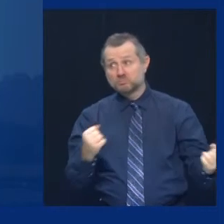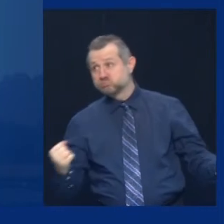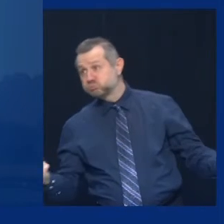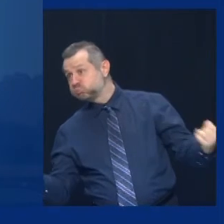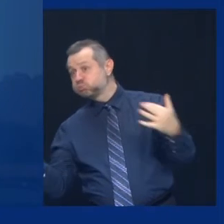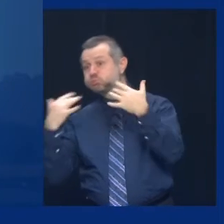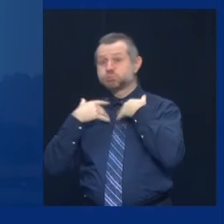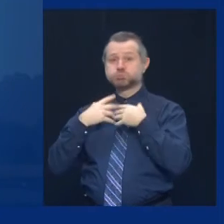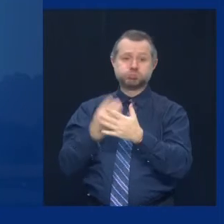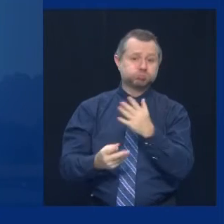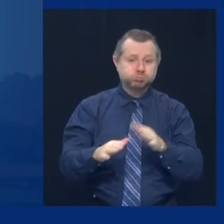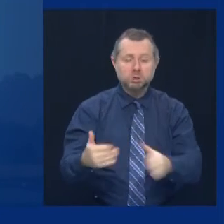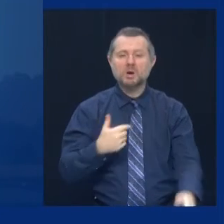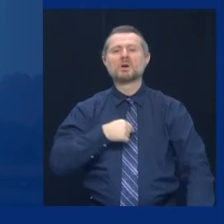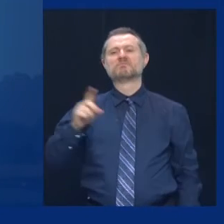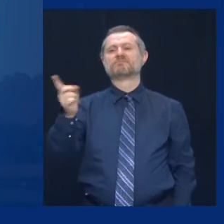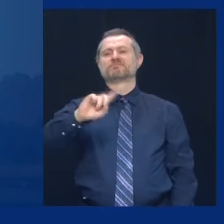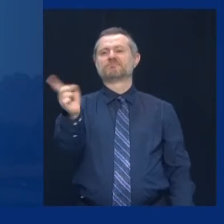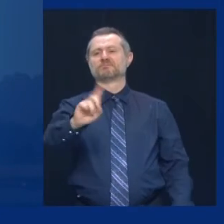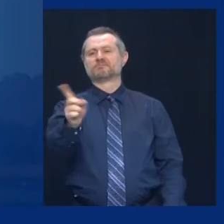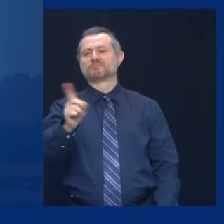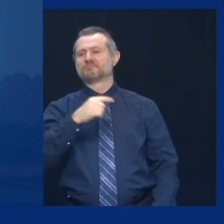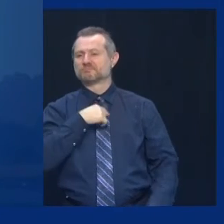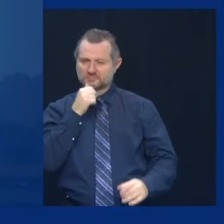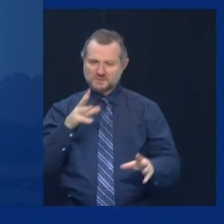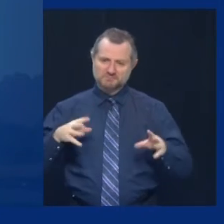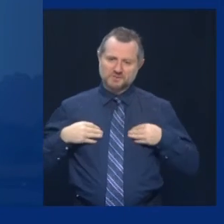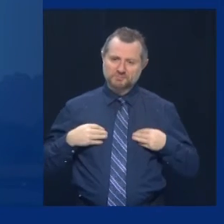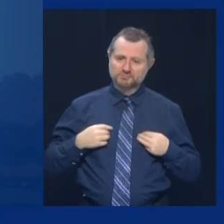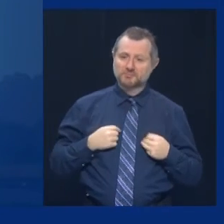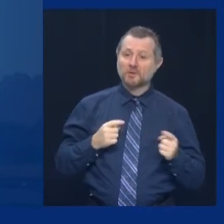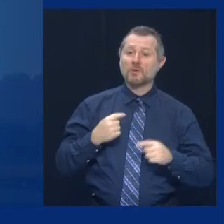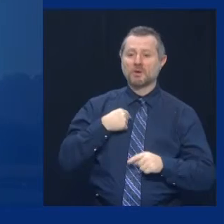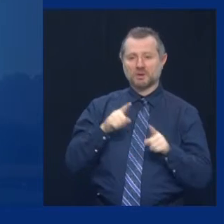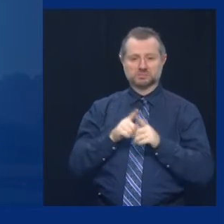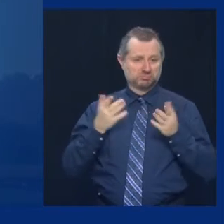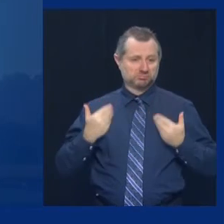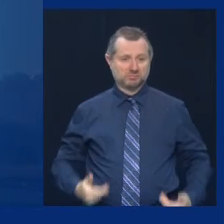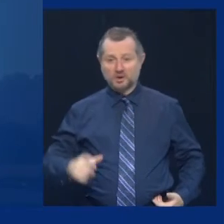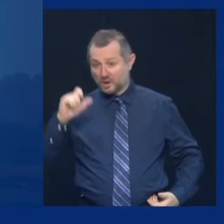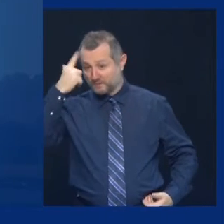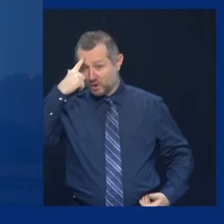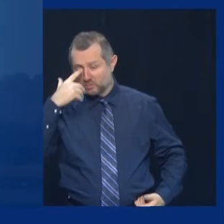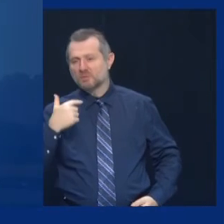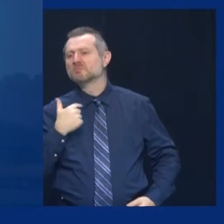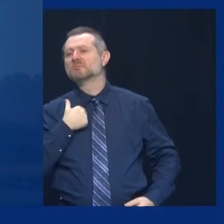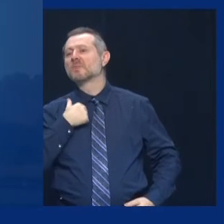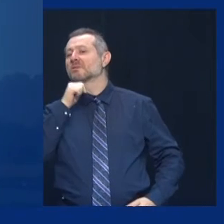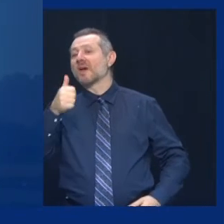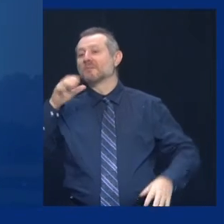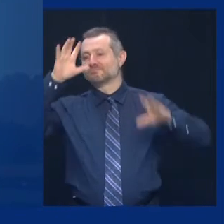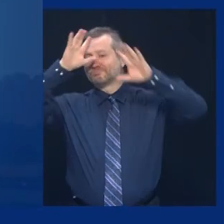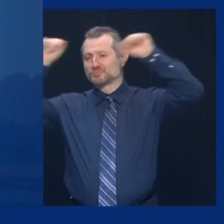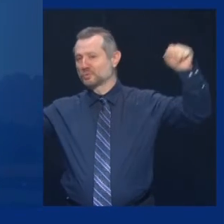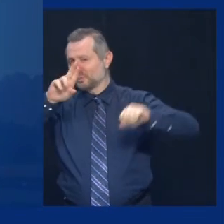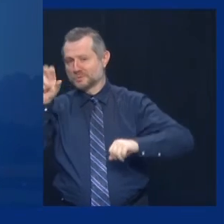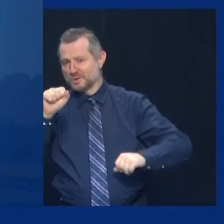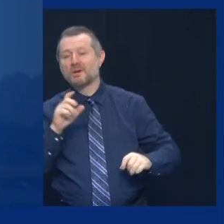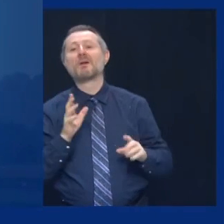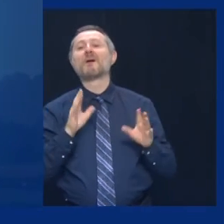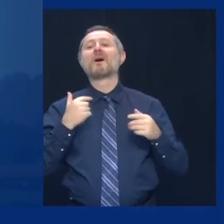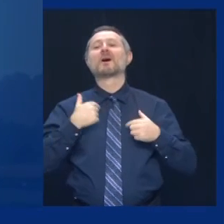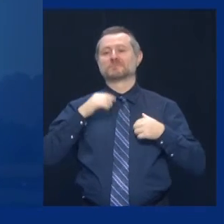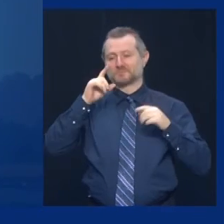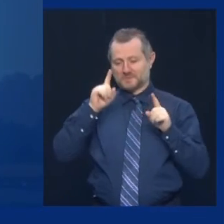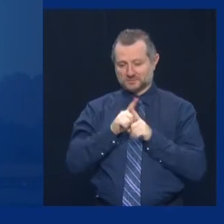New Yorkers. I am only a governor, but I will do anything I can and whatever I can